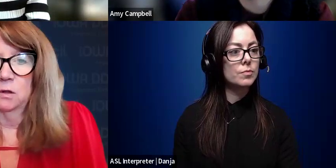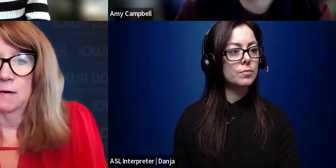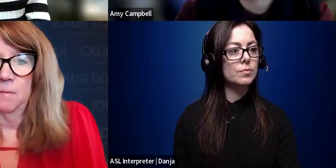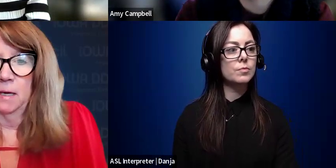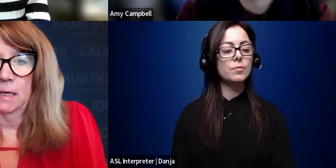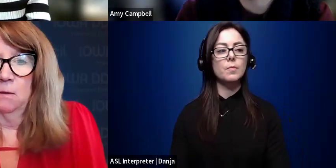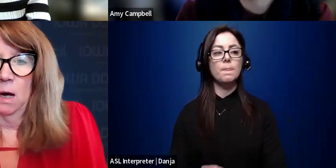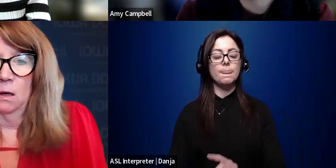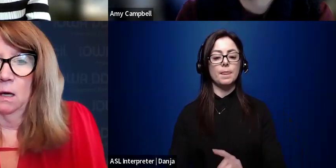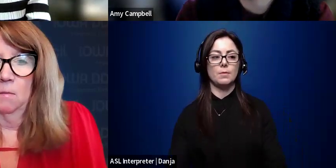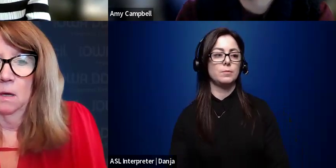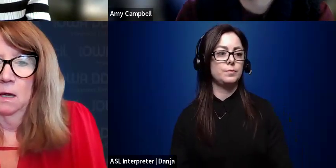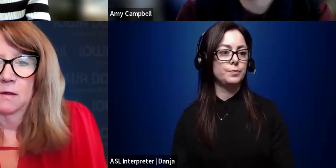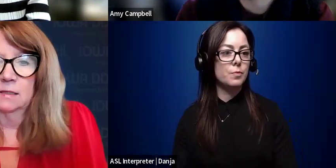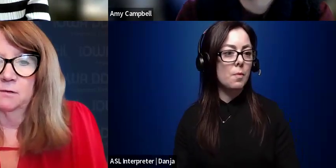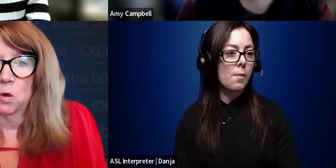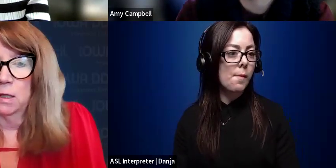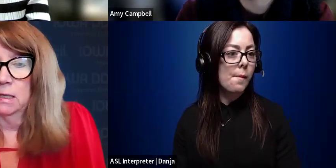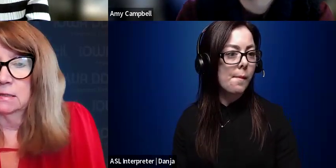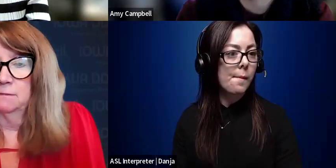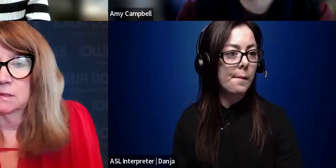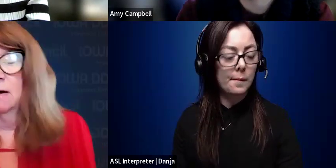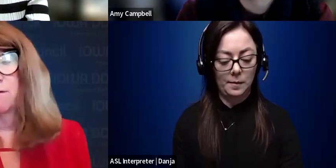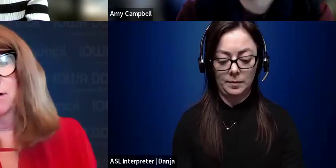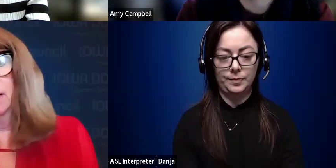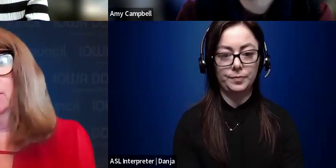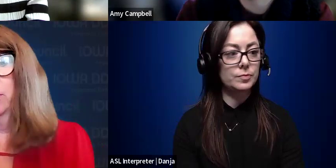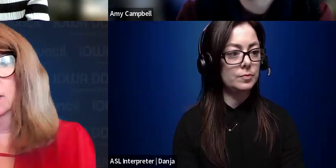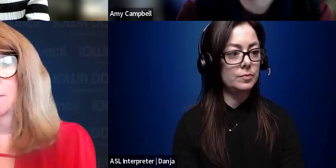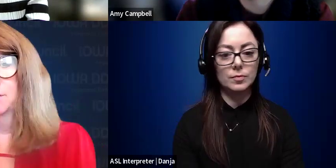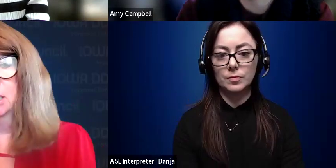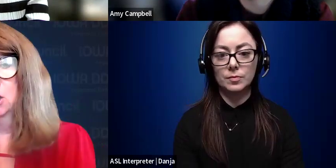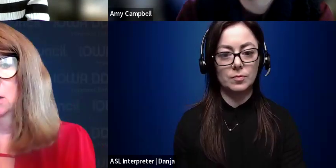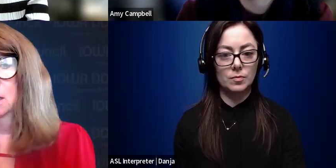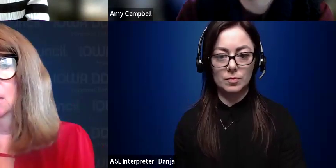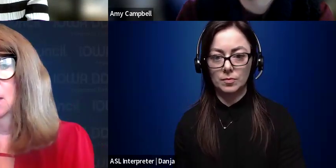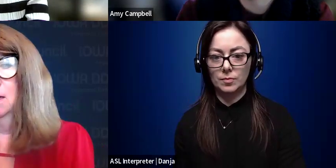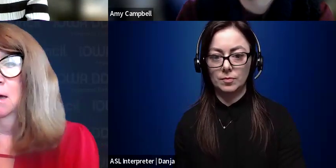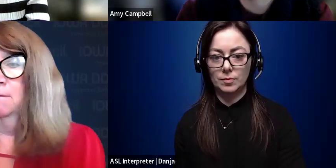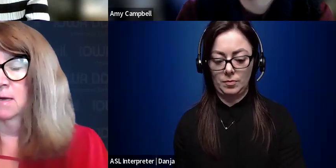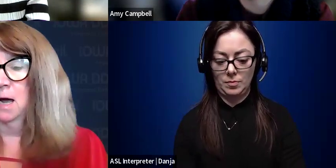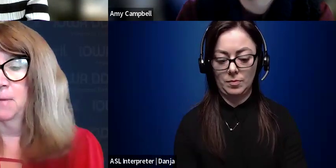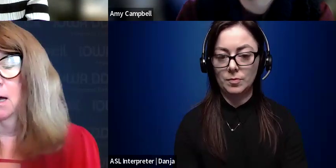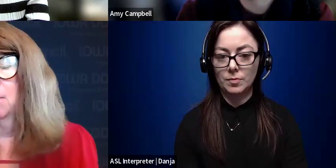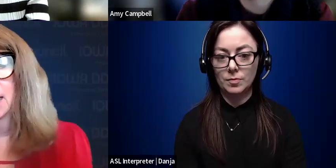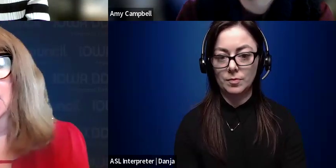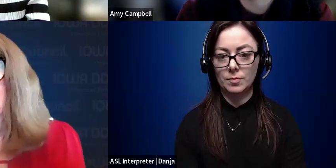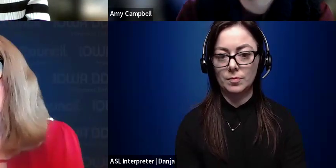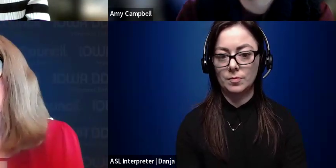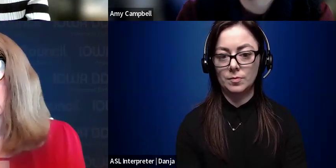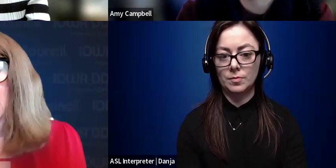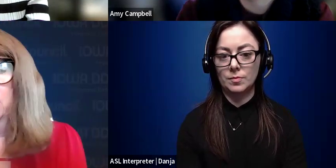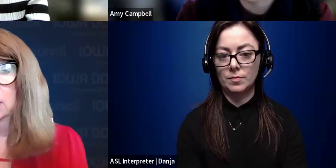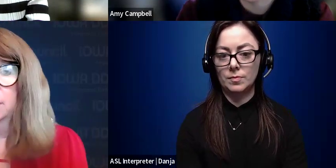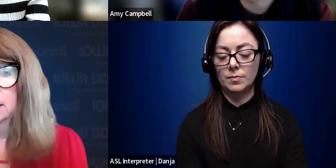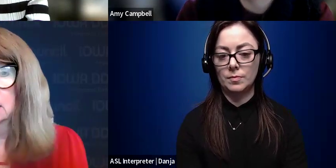Good afternoon, everybody. Welcome. Thanks for joining us for this very important conversation topic on